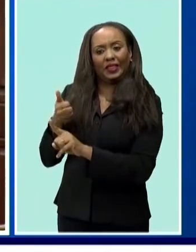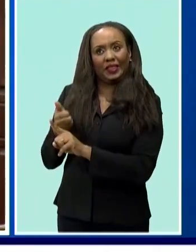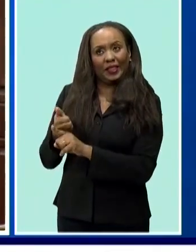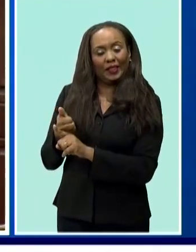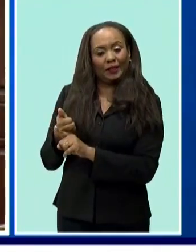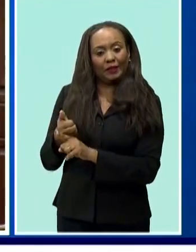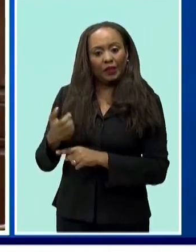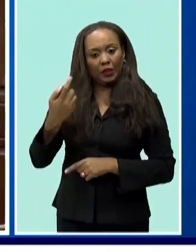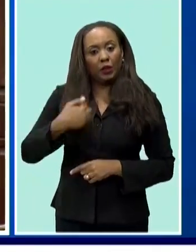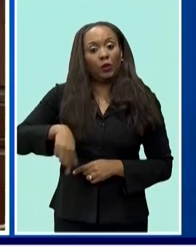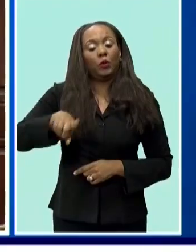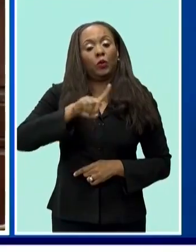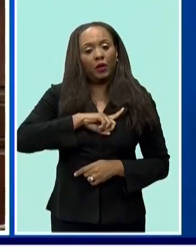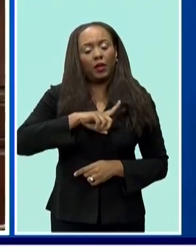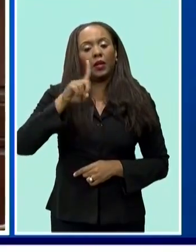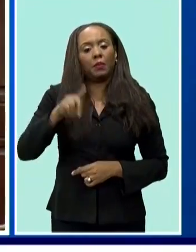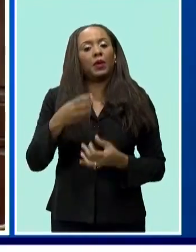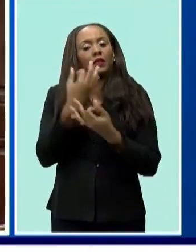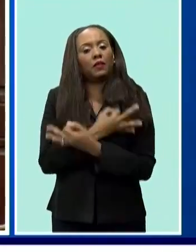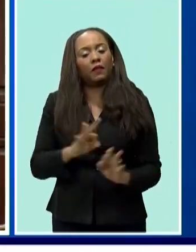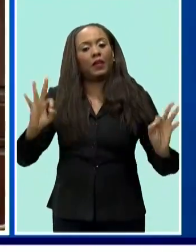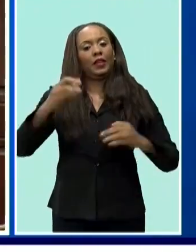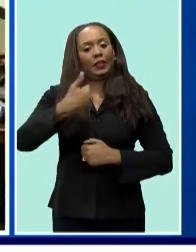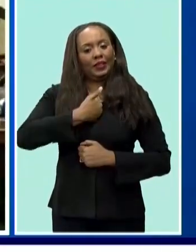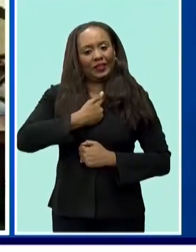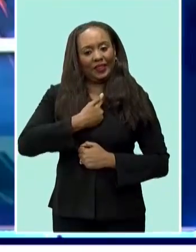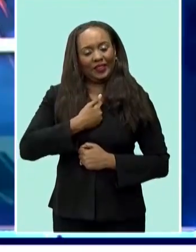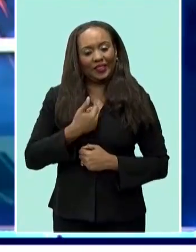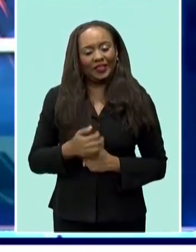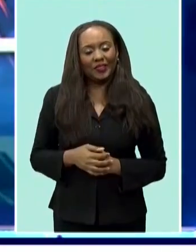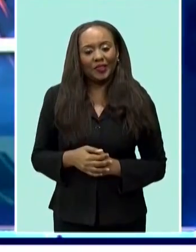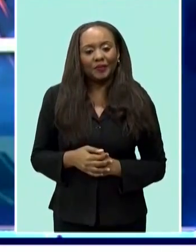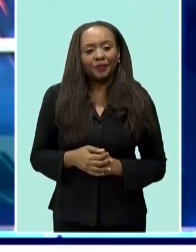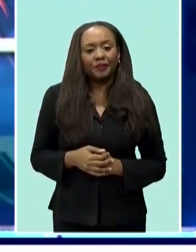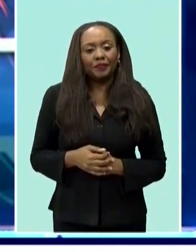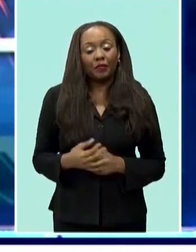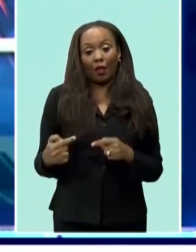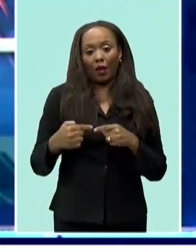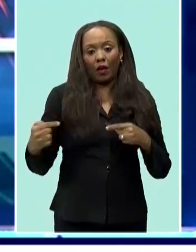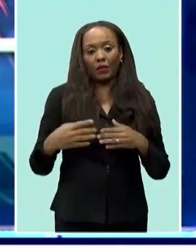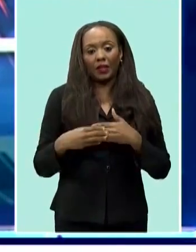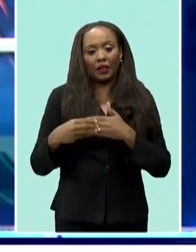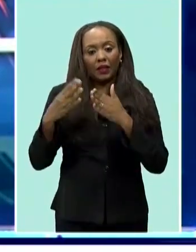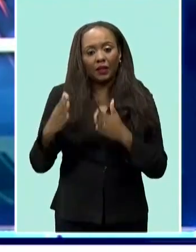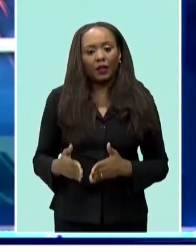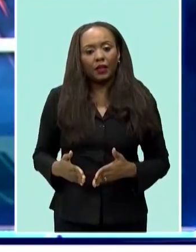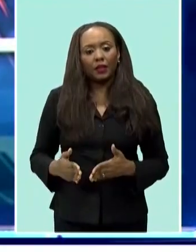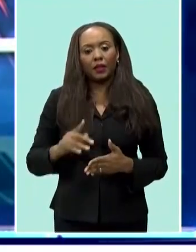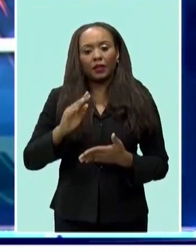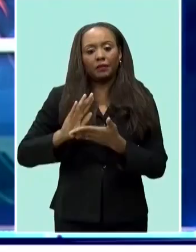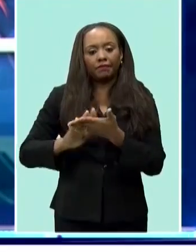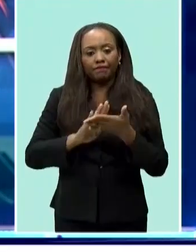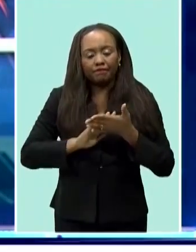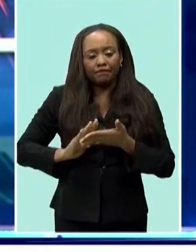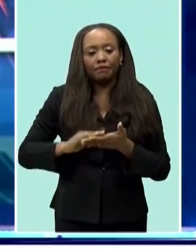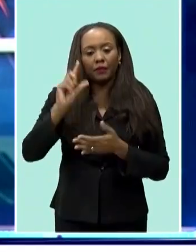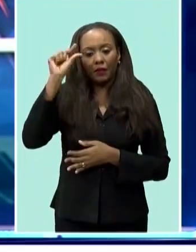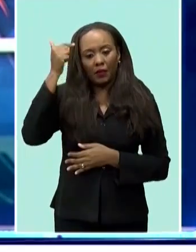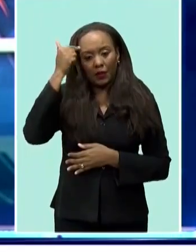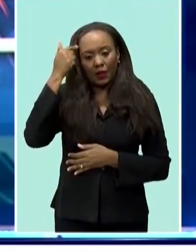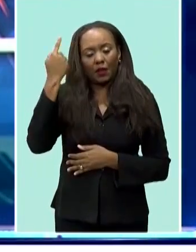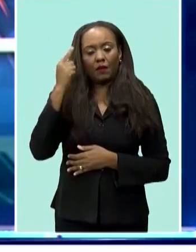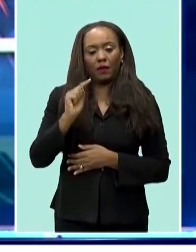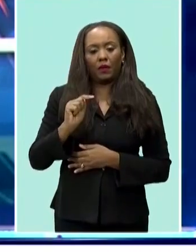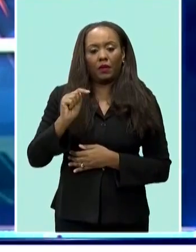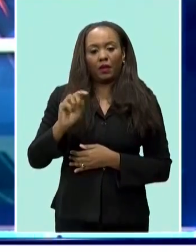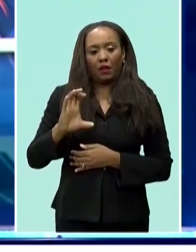And we, sir, I believe, must emancipate ourselves. Well, Opposition Leader Bishop Joseph Atherley has commended the government